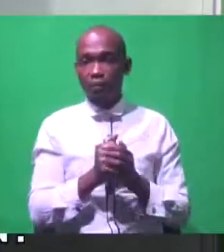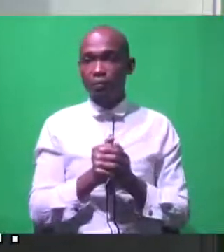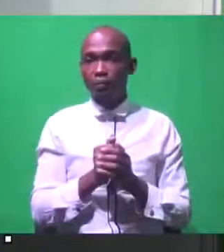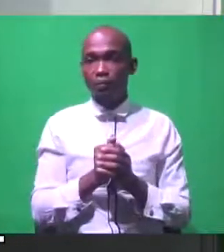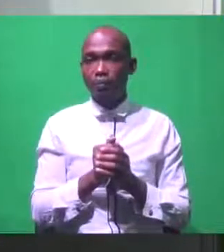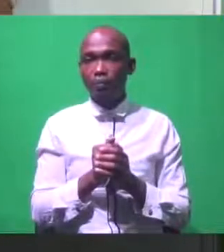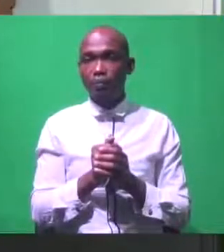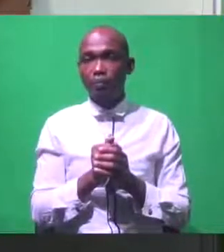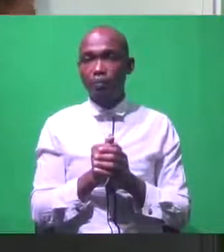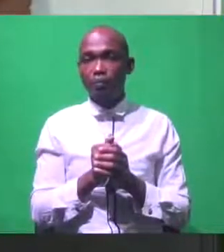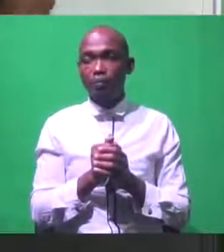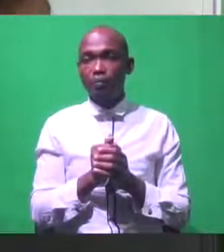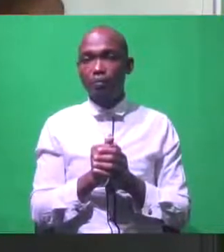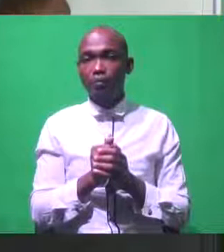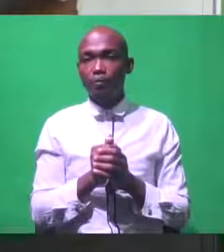of